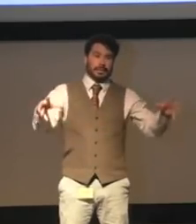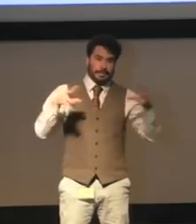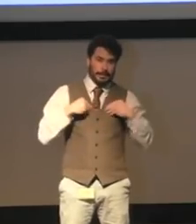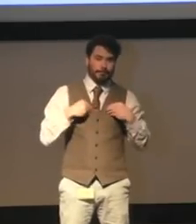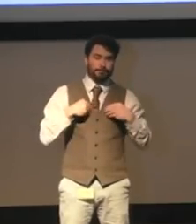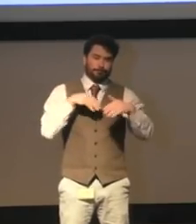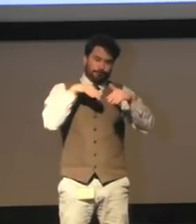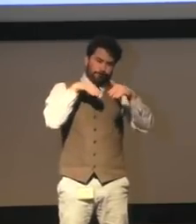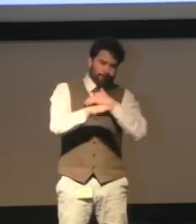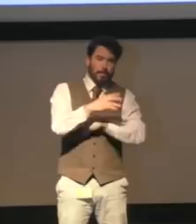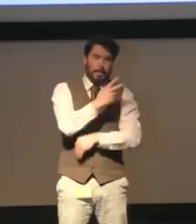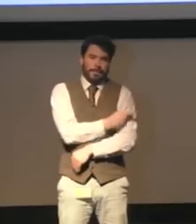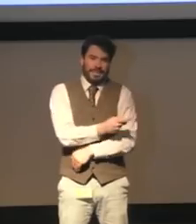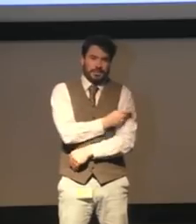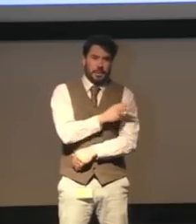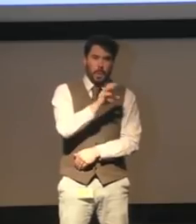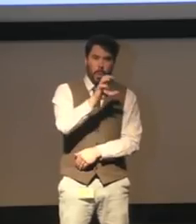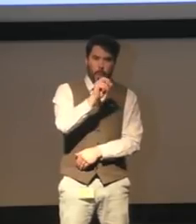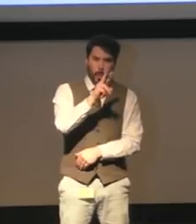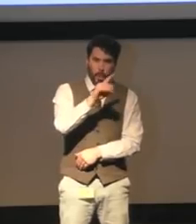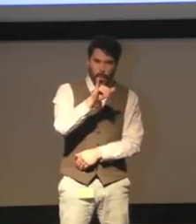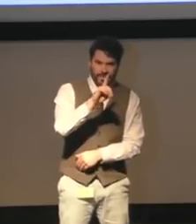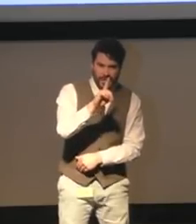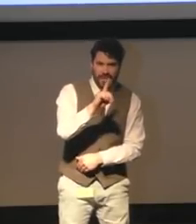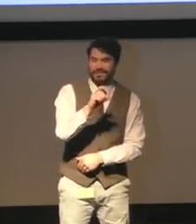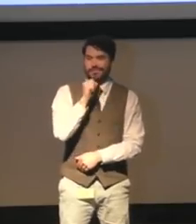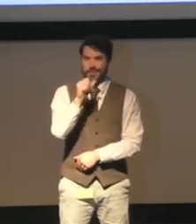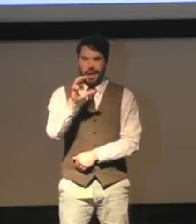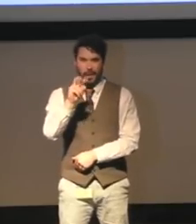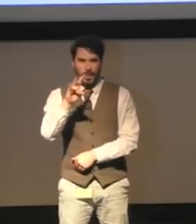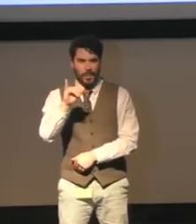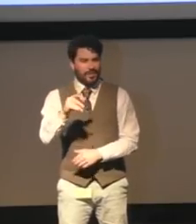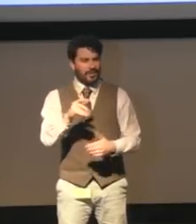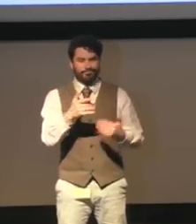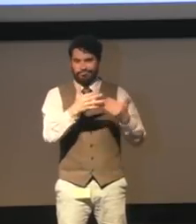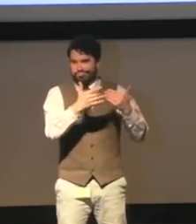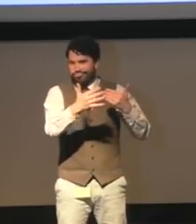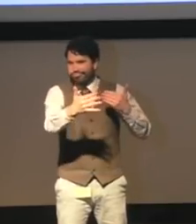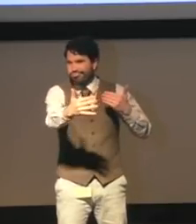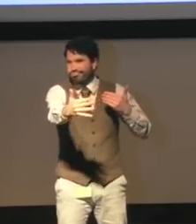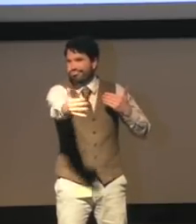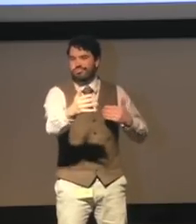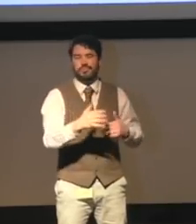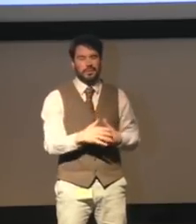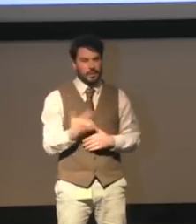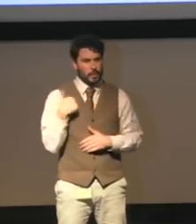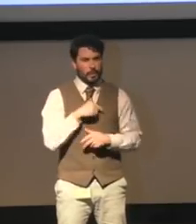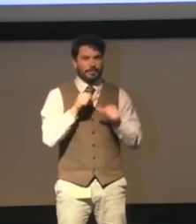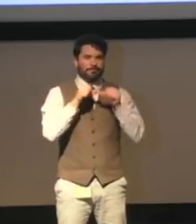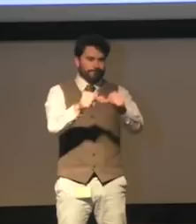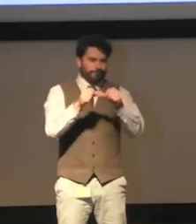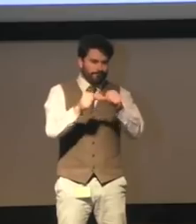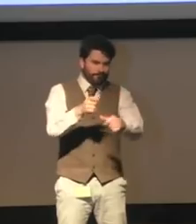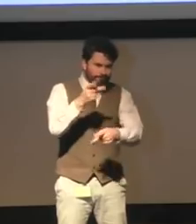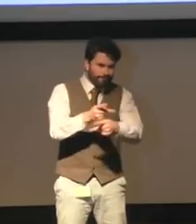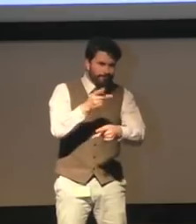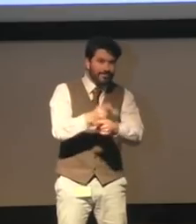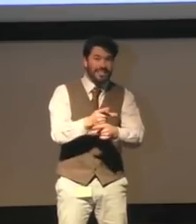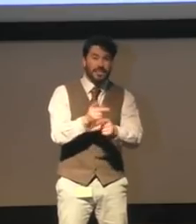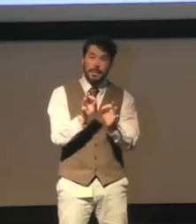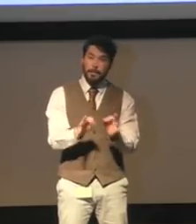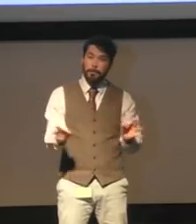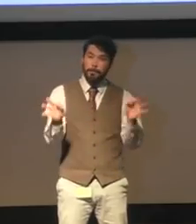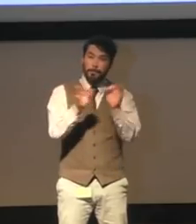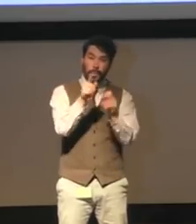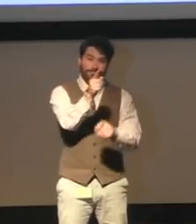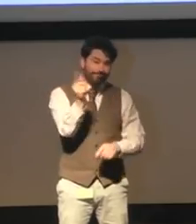health system for some time to come. And I think that's going to be important for us to understand because it's going to require us to